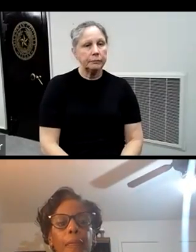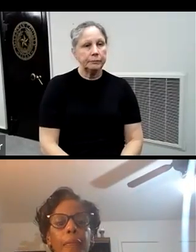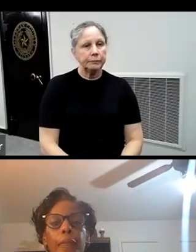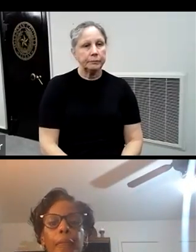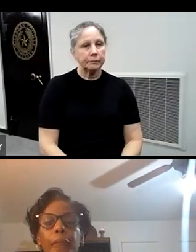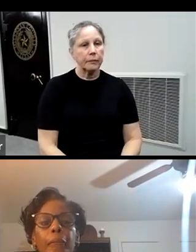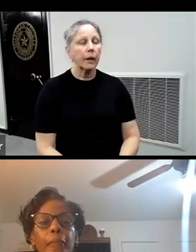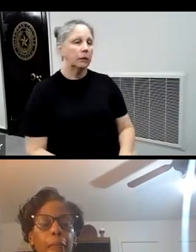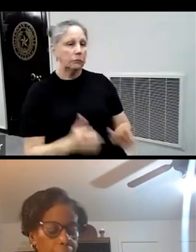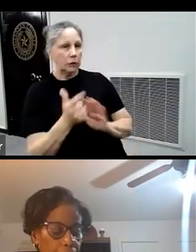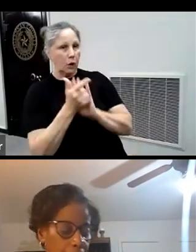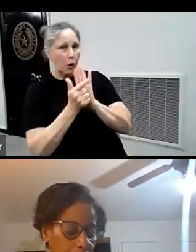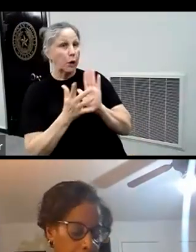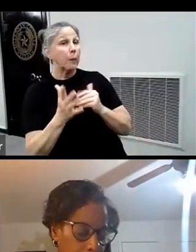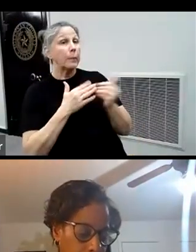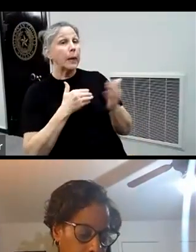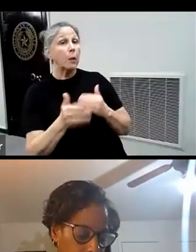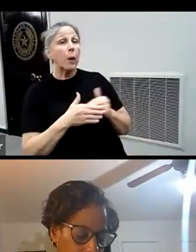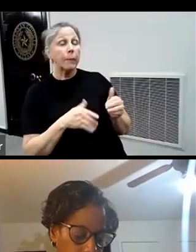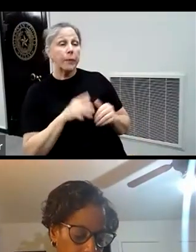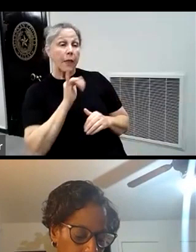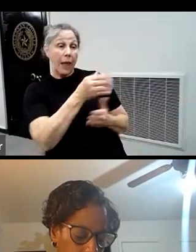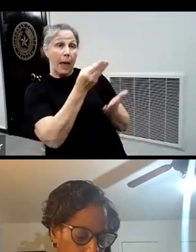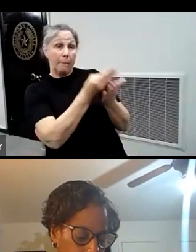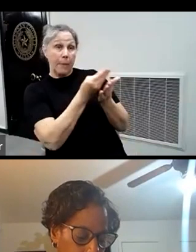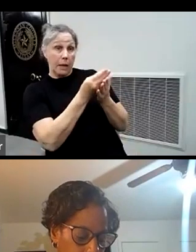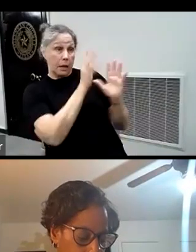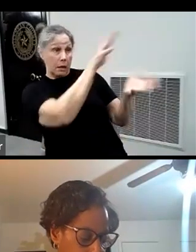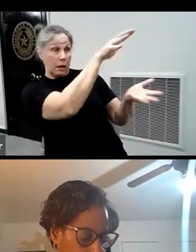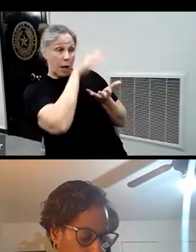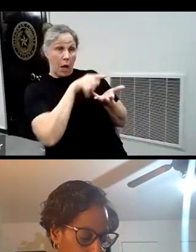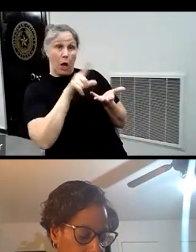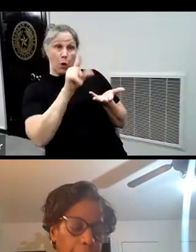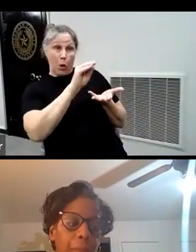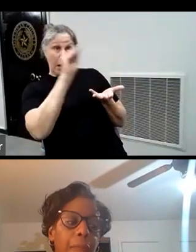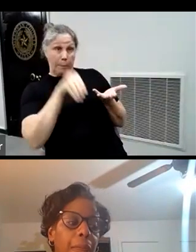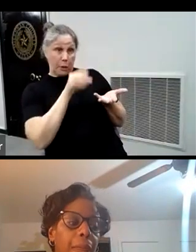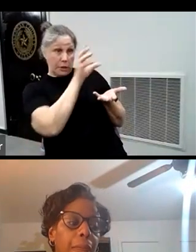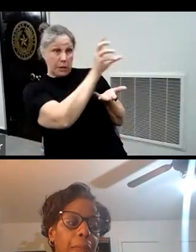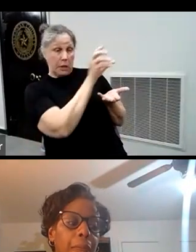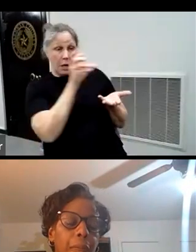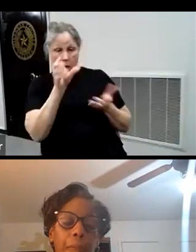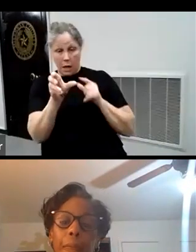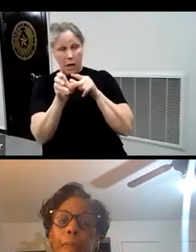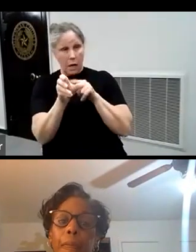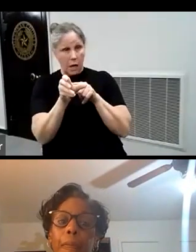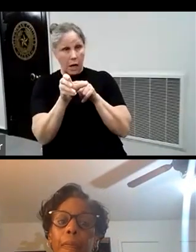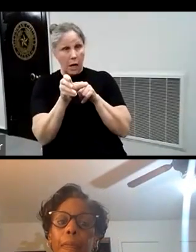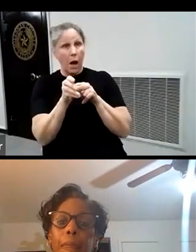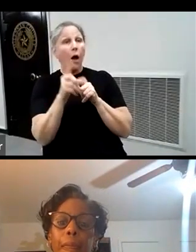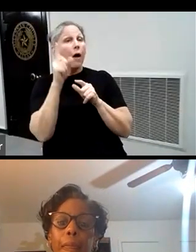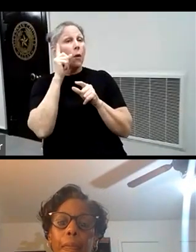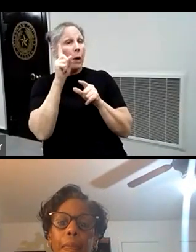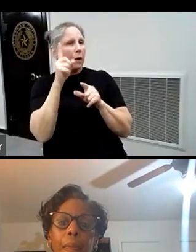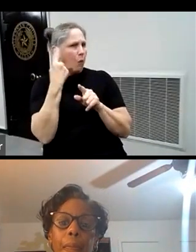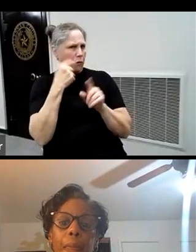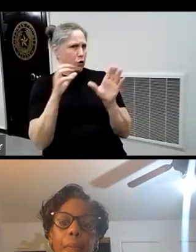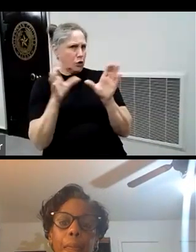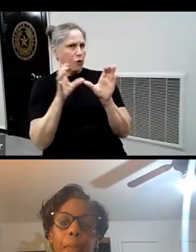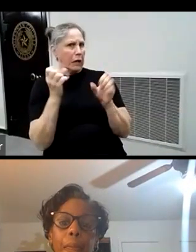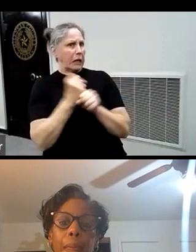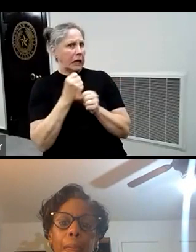But at any rate, 20% of that money we can get just on certification. And I